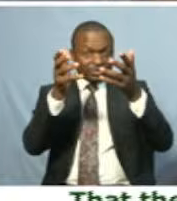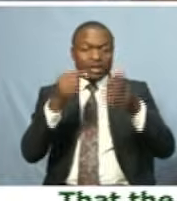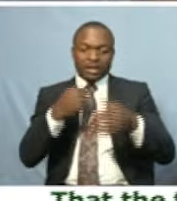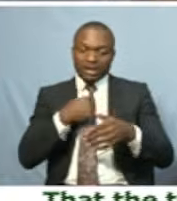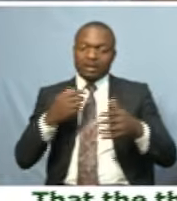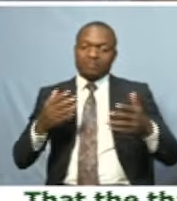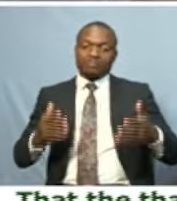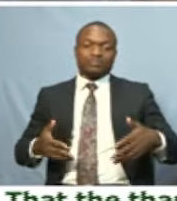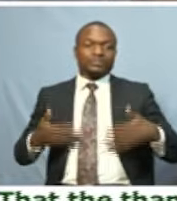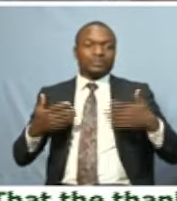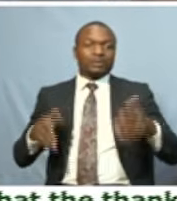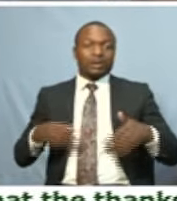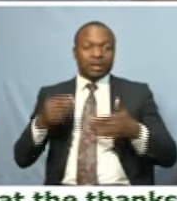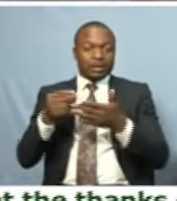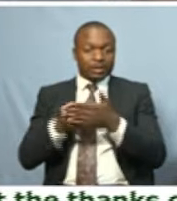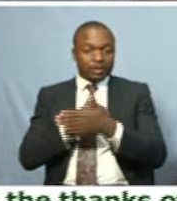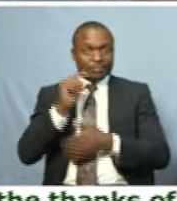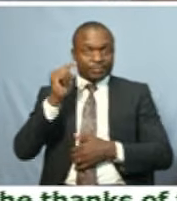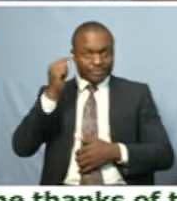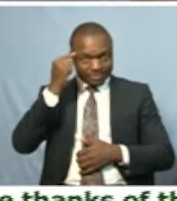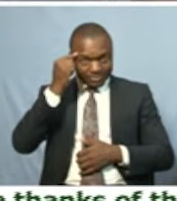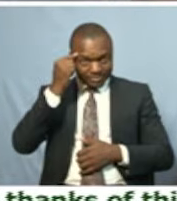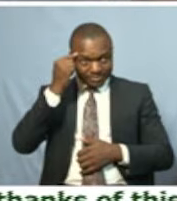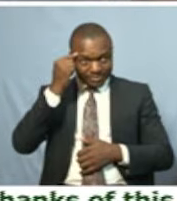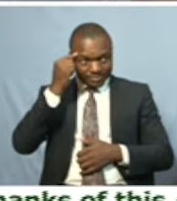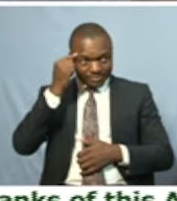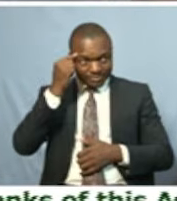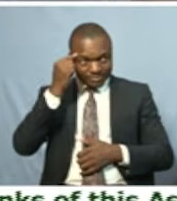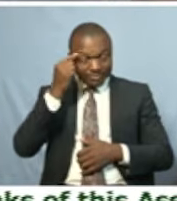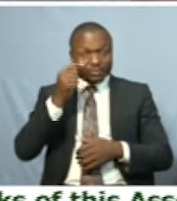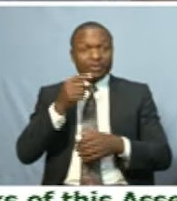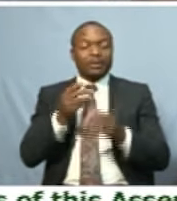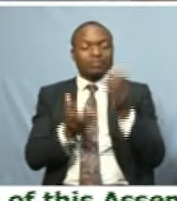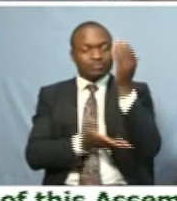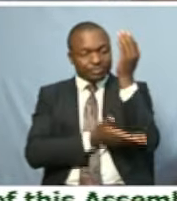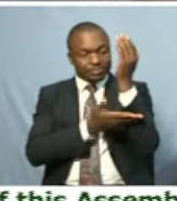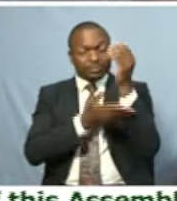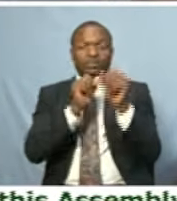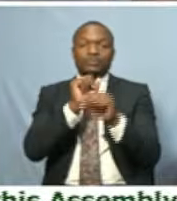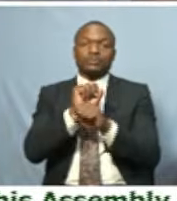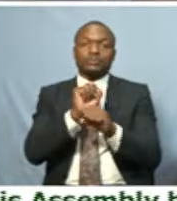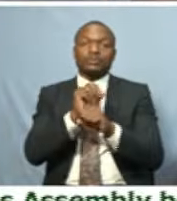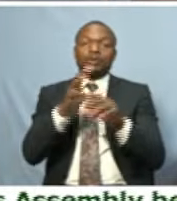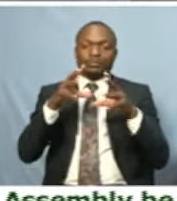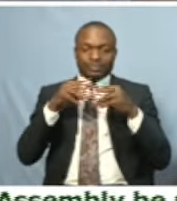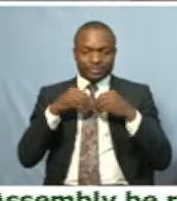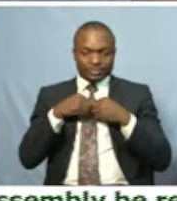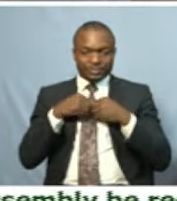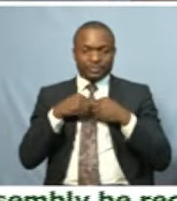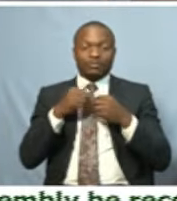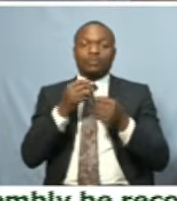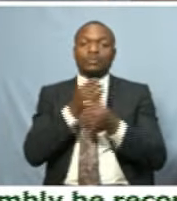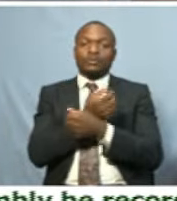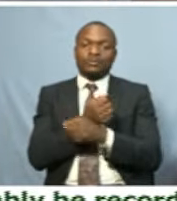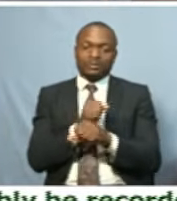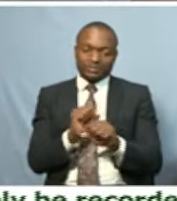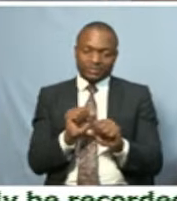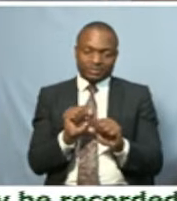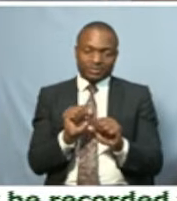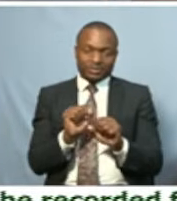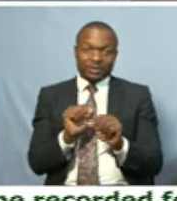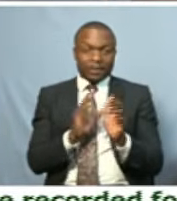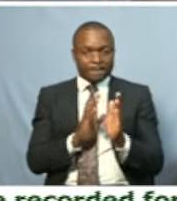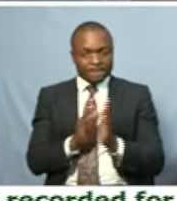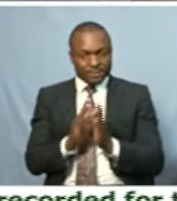happy that the new Dawn administration has scaled up efforts in its adoption and mitigation efforts,